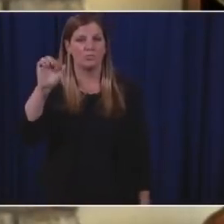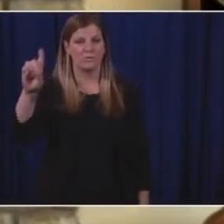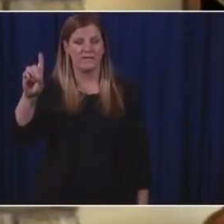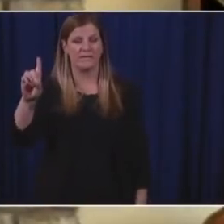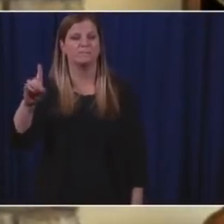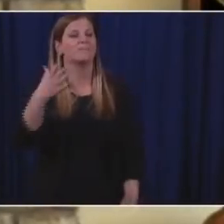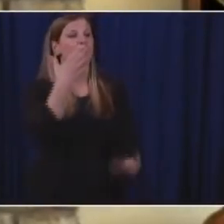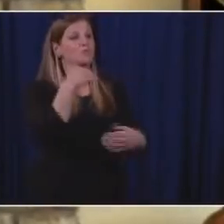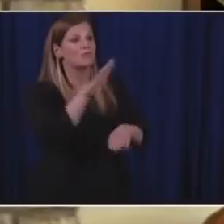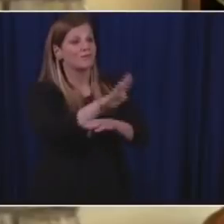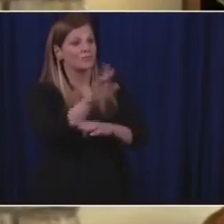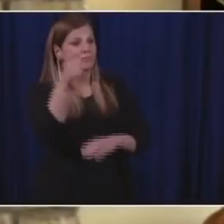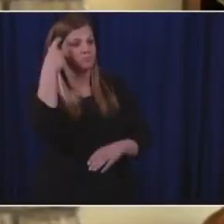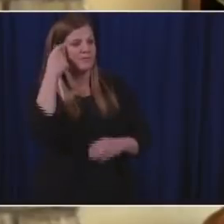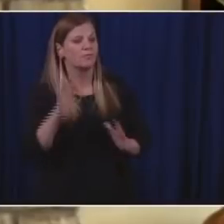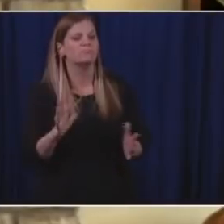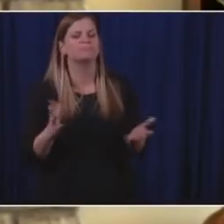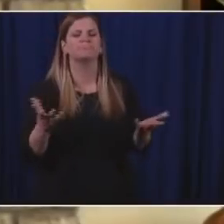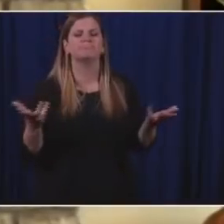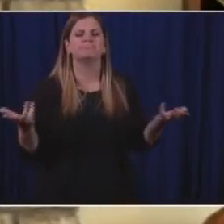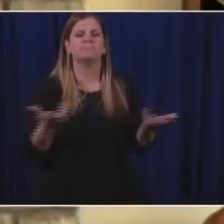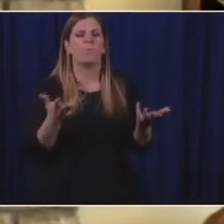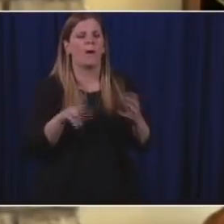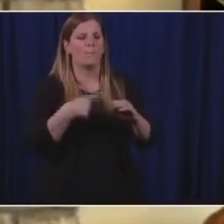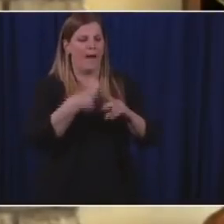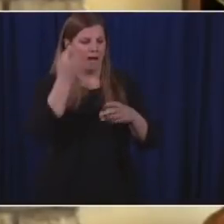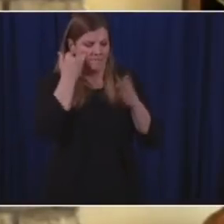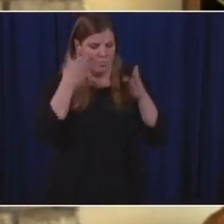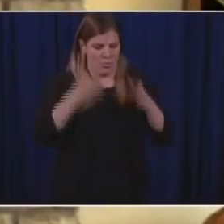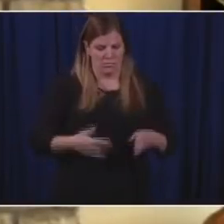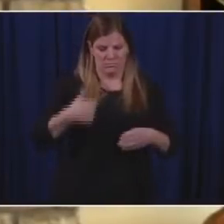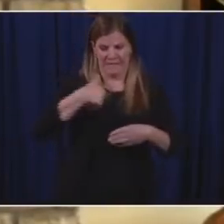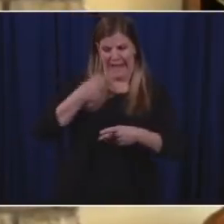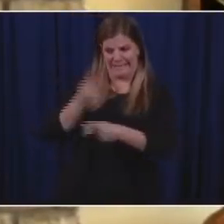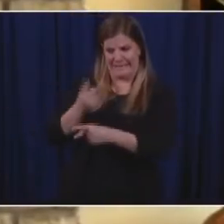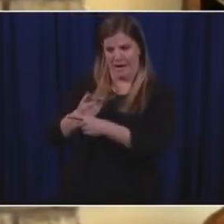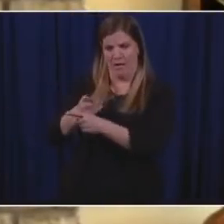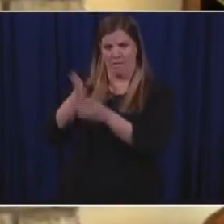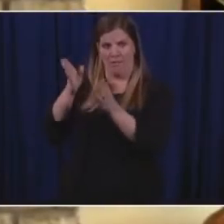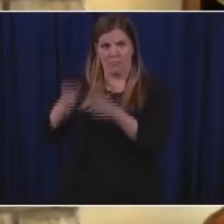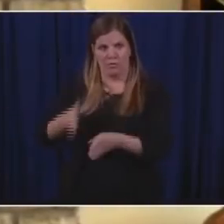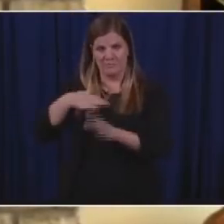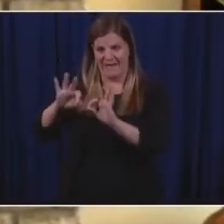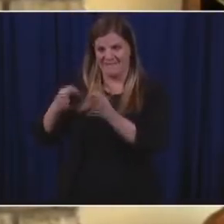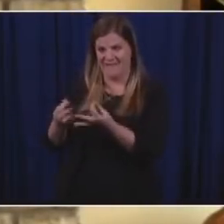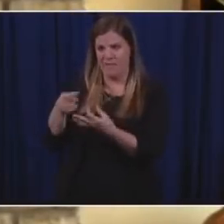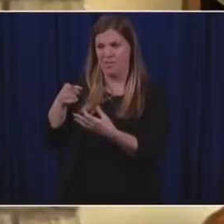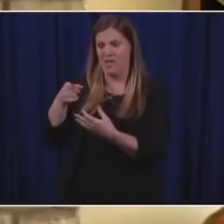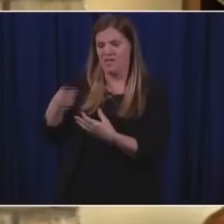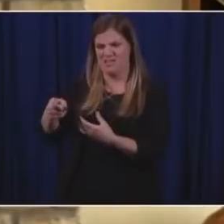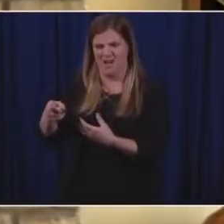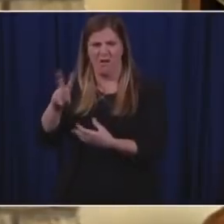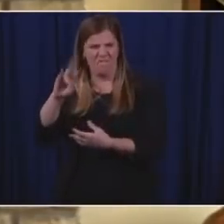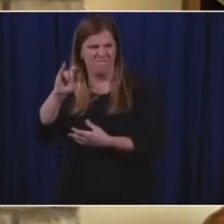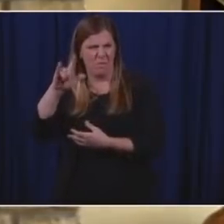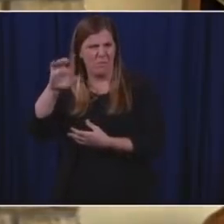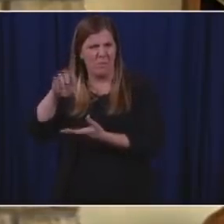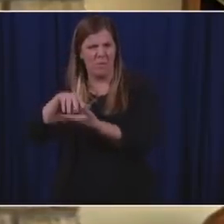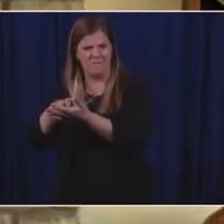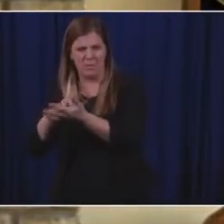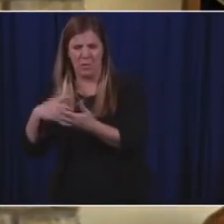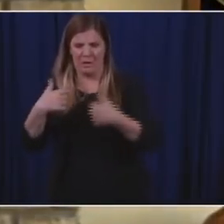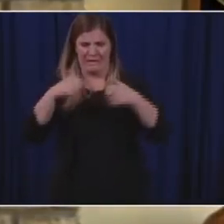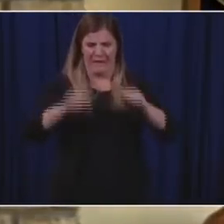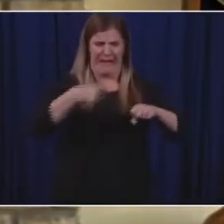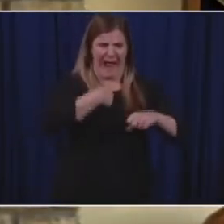who might be a caregiver for a loved one who's vulnerable in getting the vaccine? Maybe someone taking care of an older parent, something